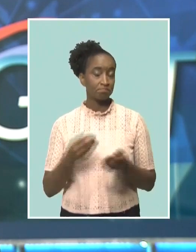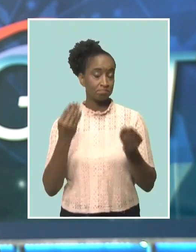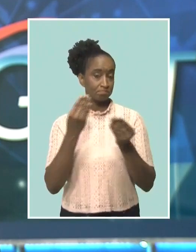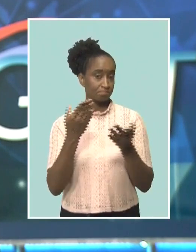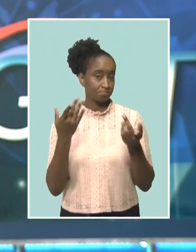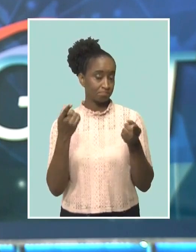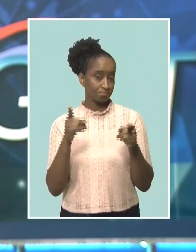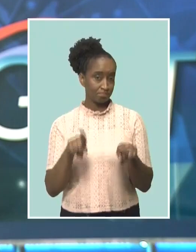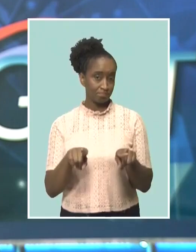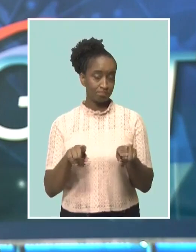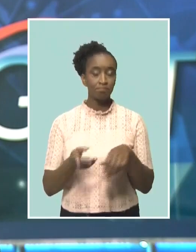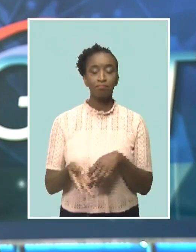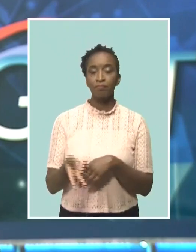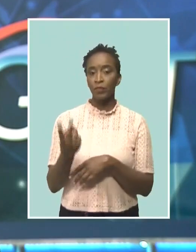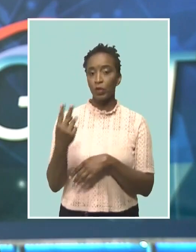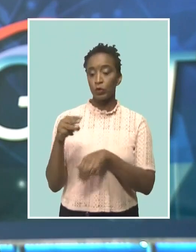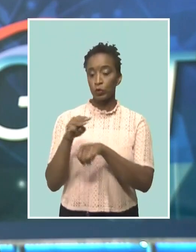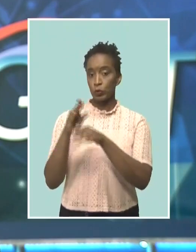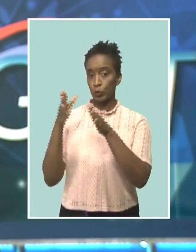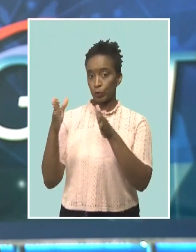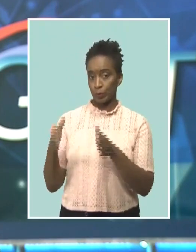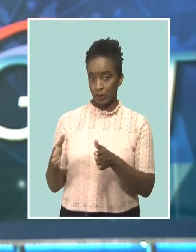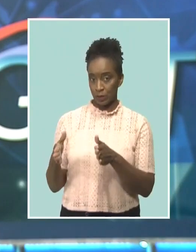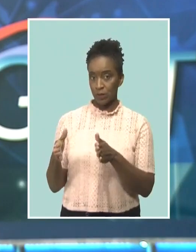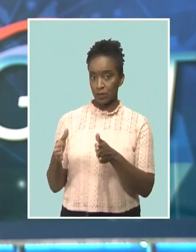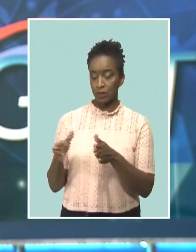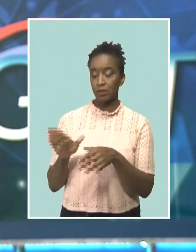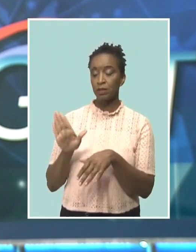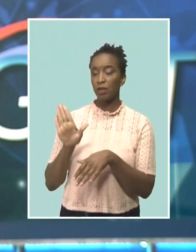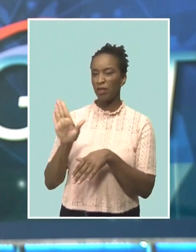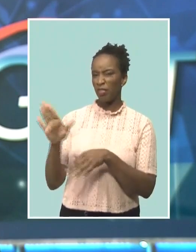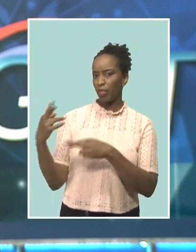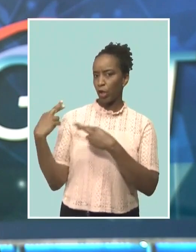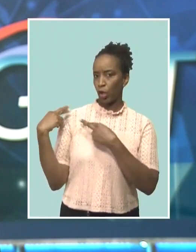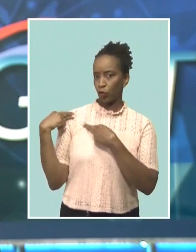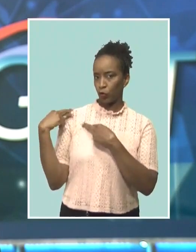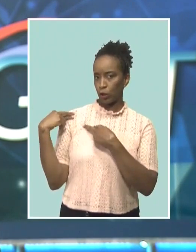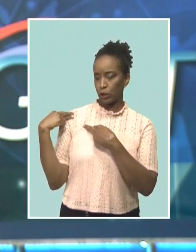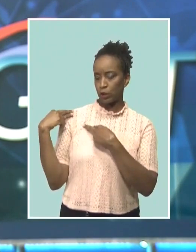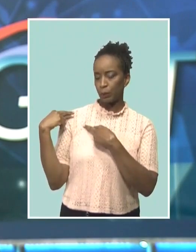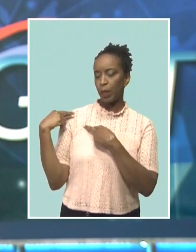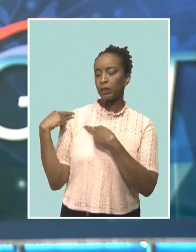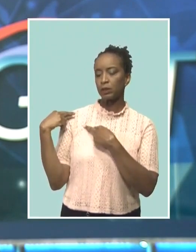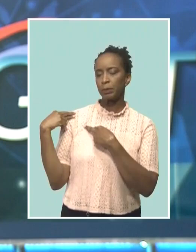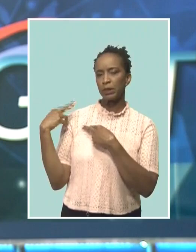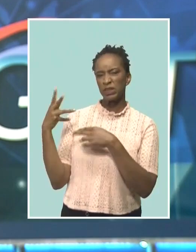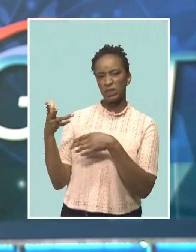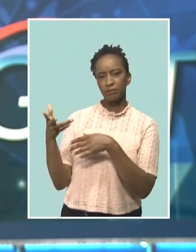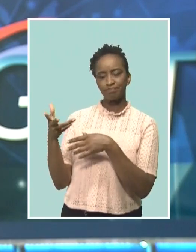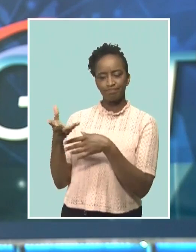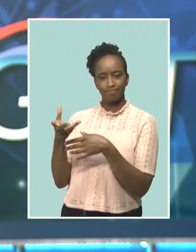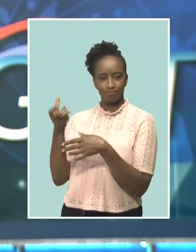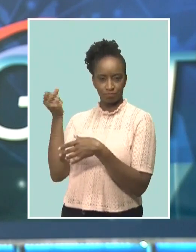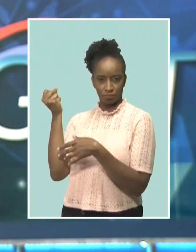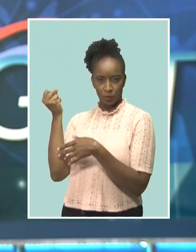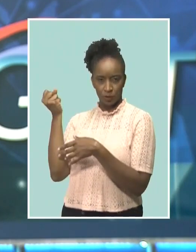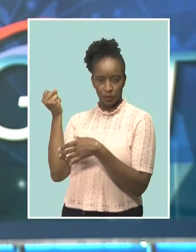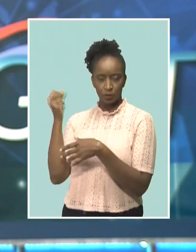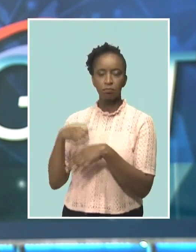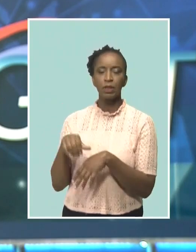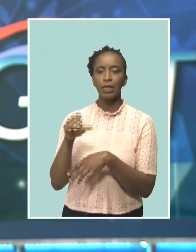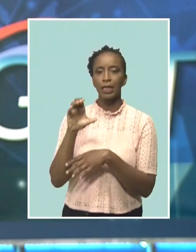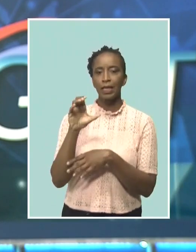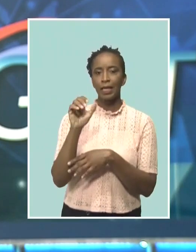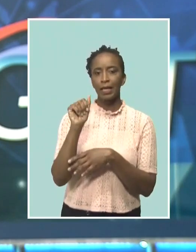2 ministers of government have been relieved of their portfolios amid several changes to the cabinet of Barbados.